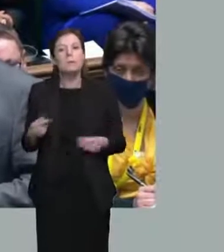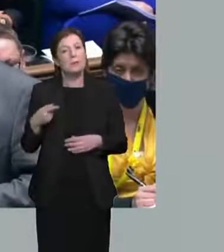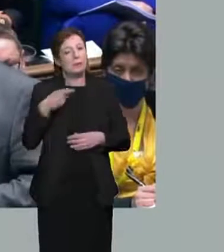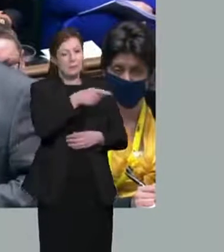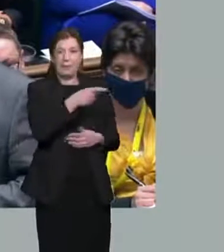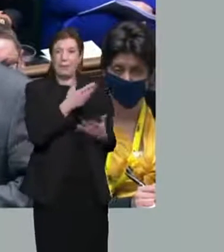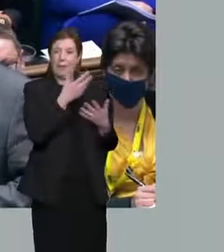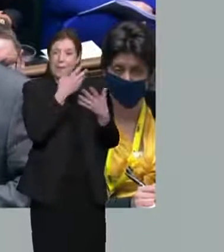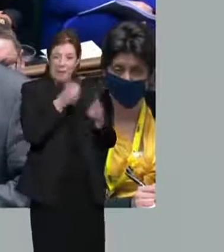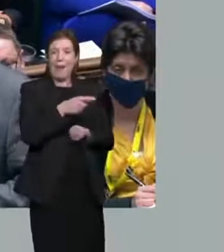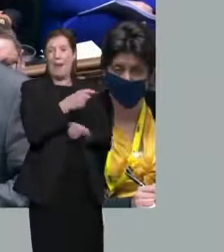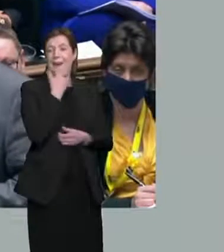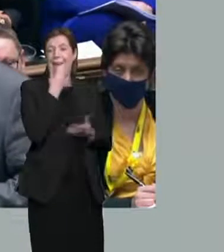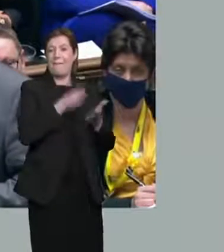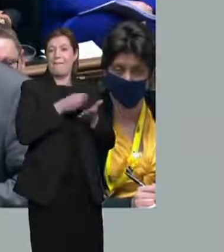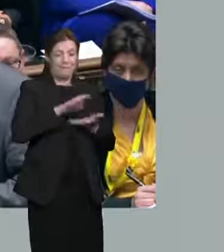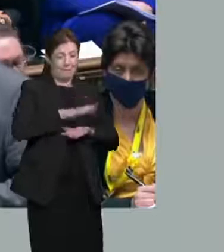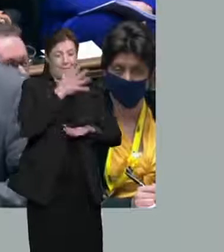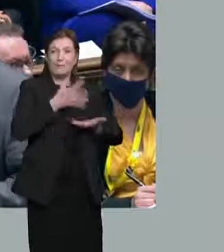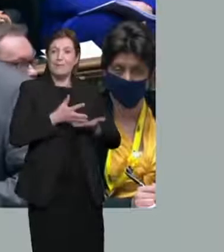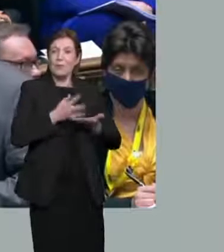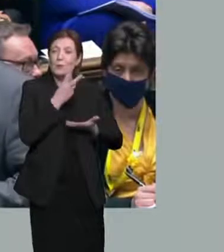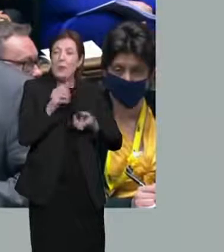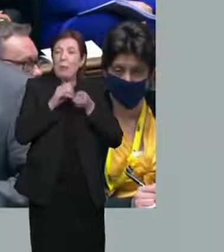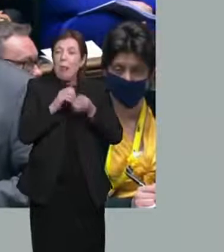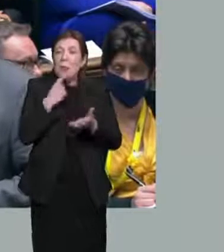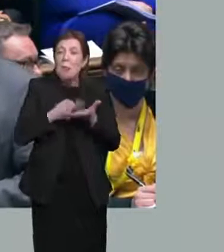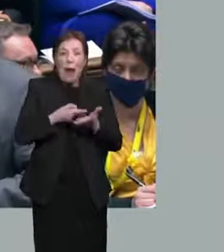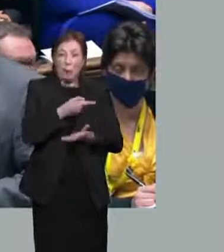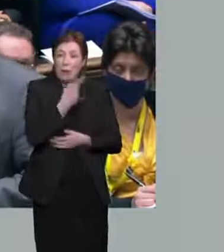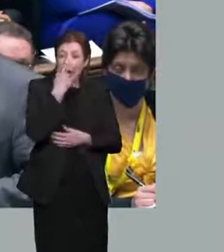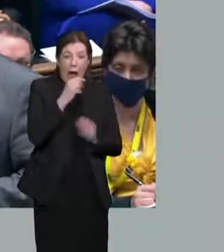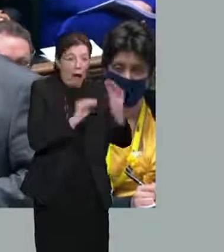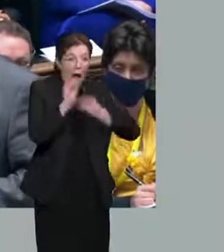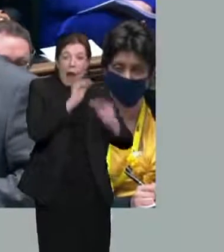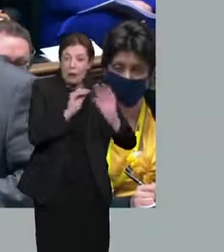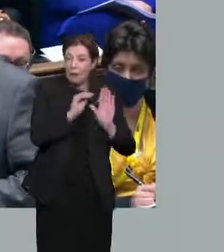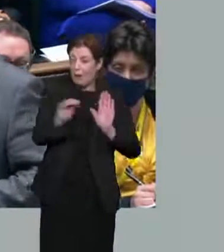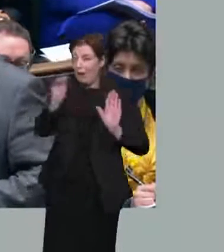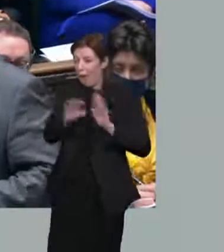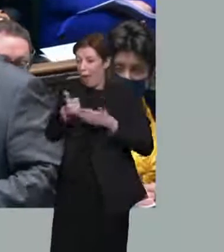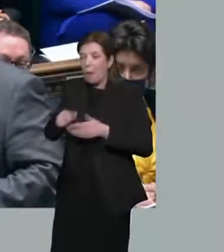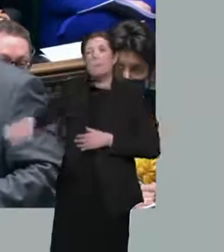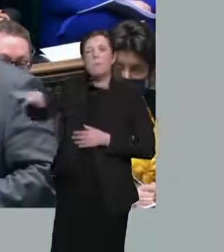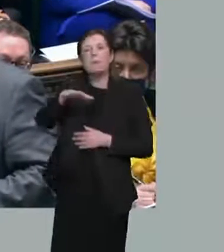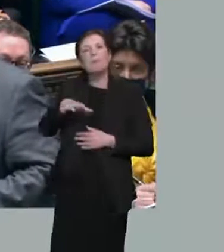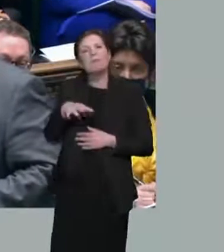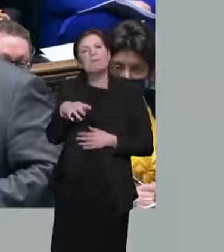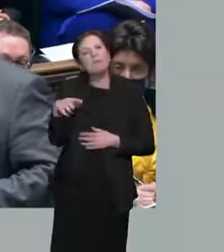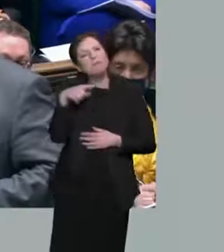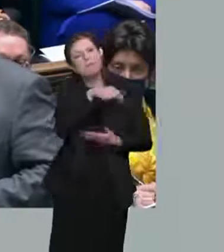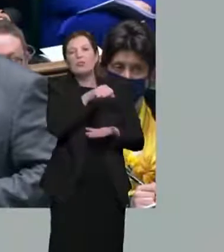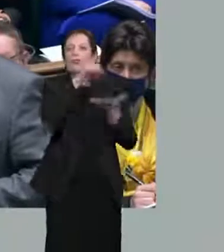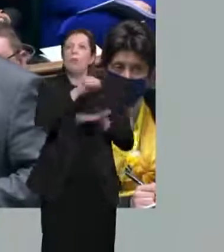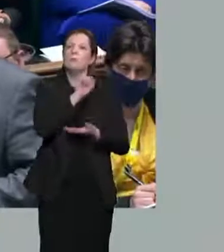with £28 billion to spend today. But instead, this Chancellor is making a political choice,